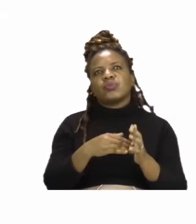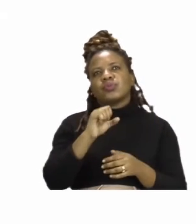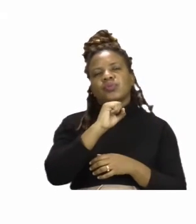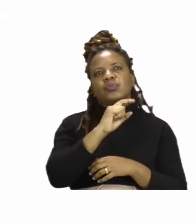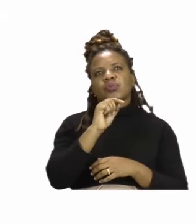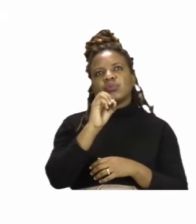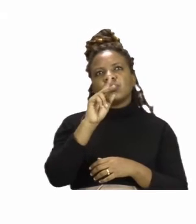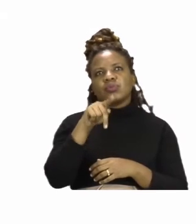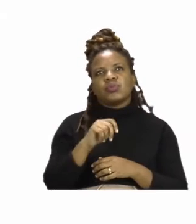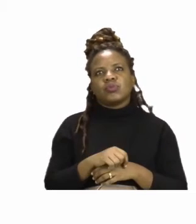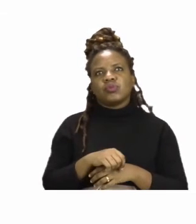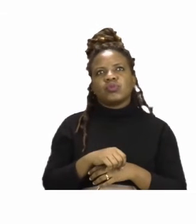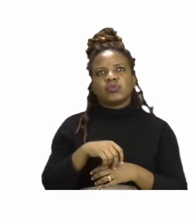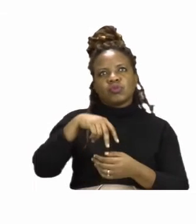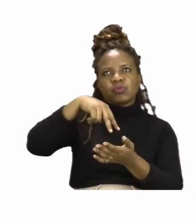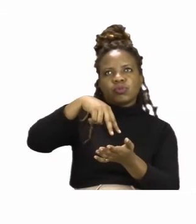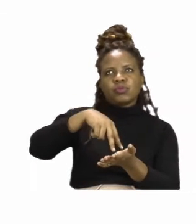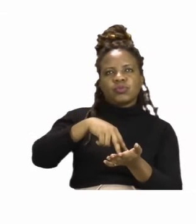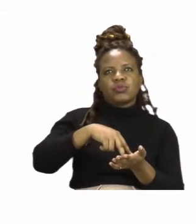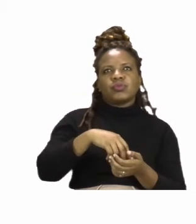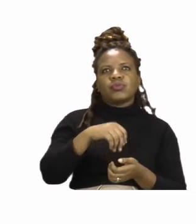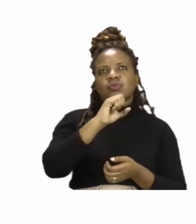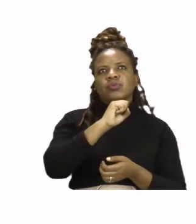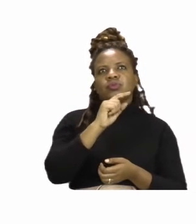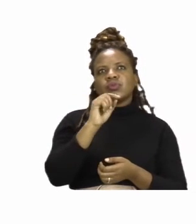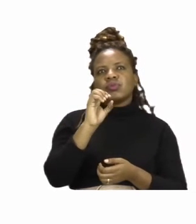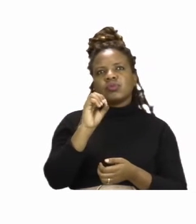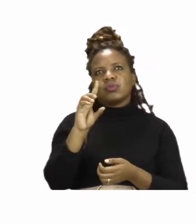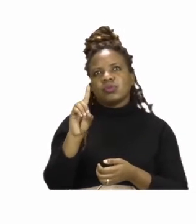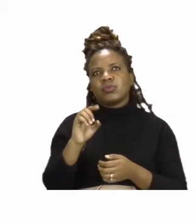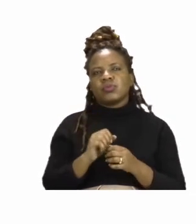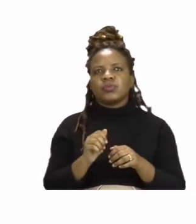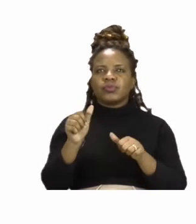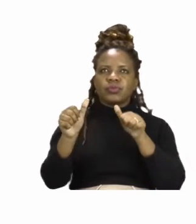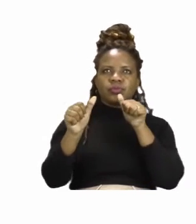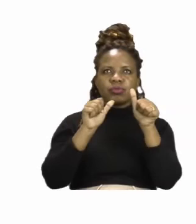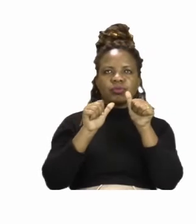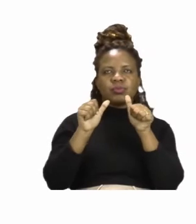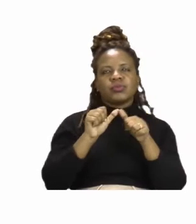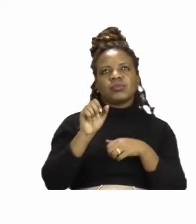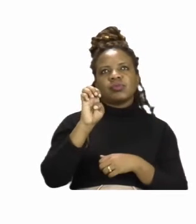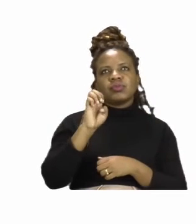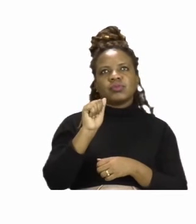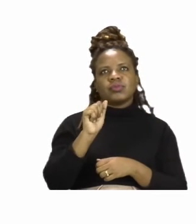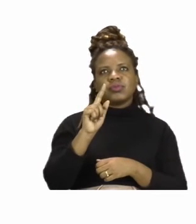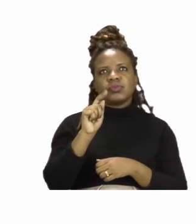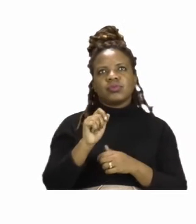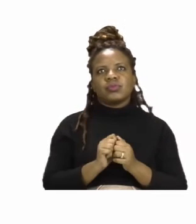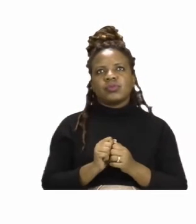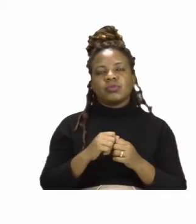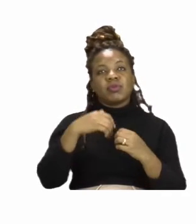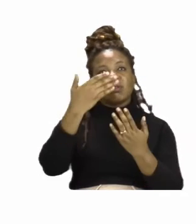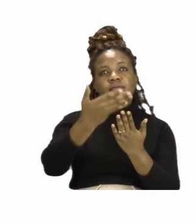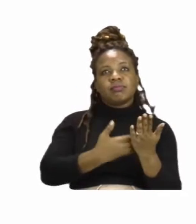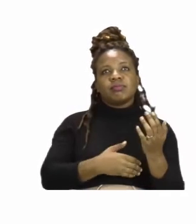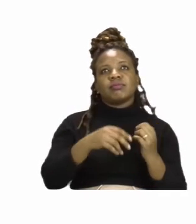mouse, pig. Well done. Now clearly some of those are not verbs, but we need